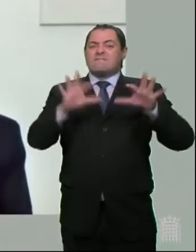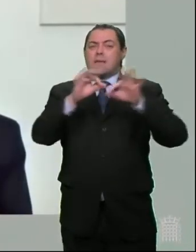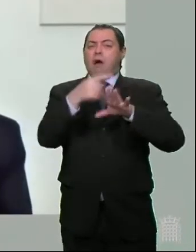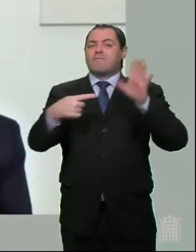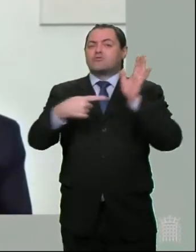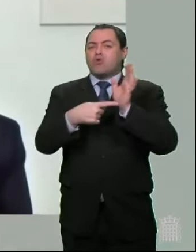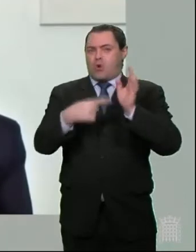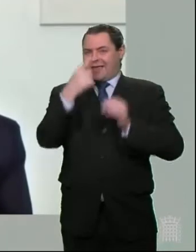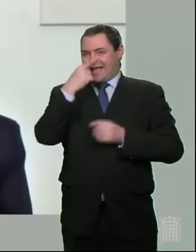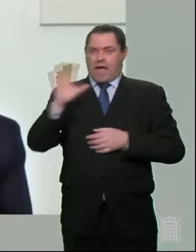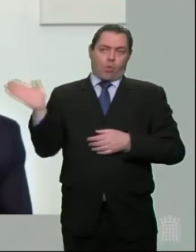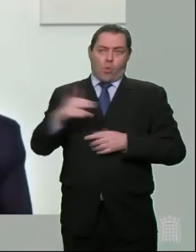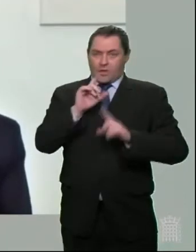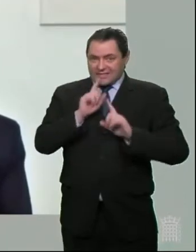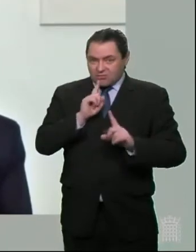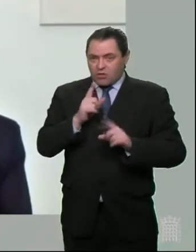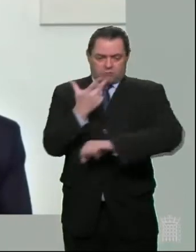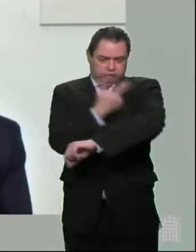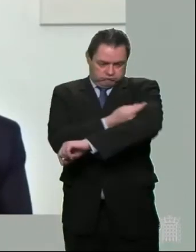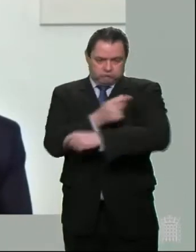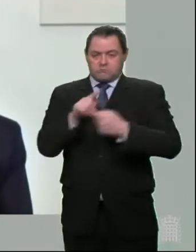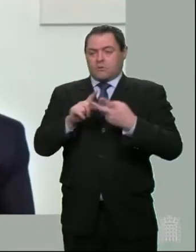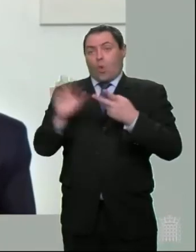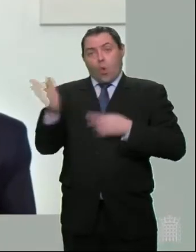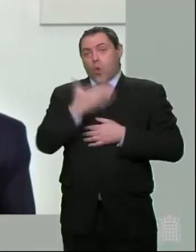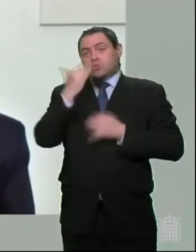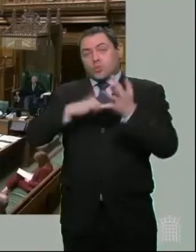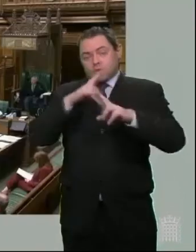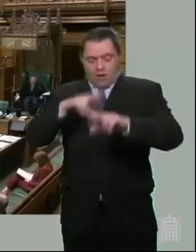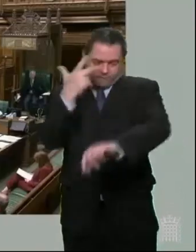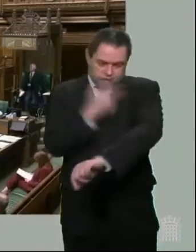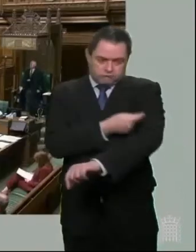to vaccinate all teachers and all school staff?